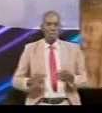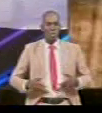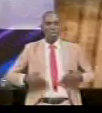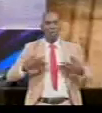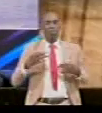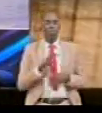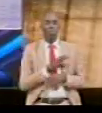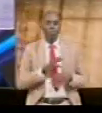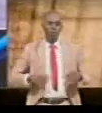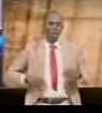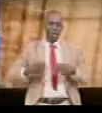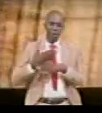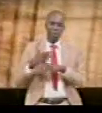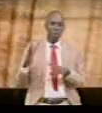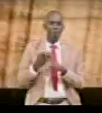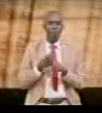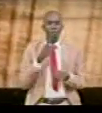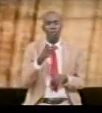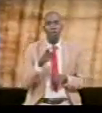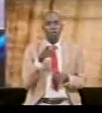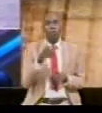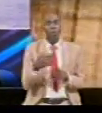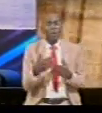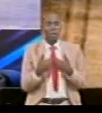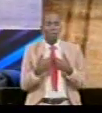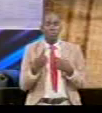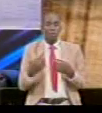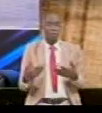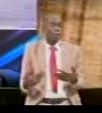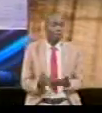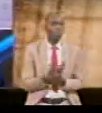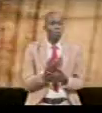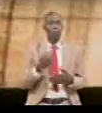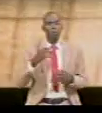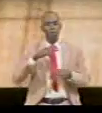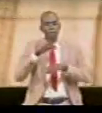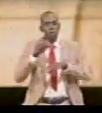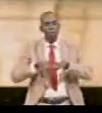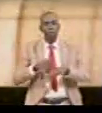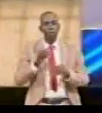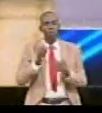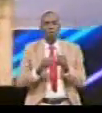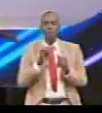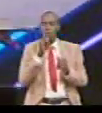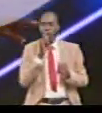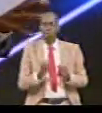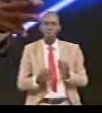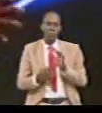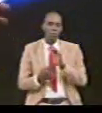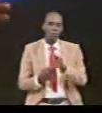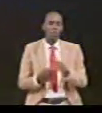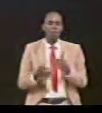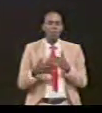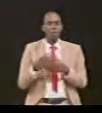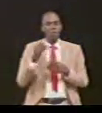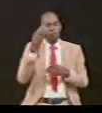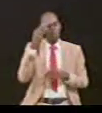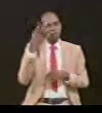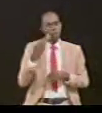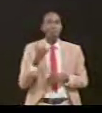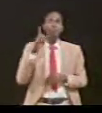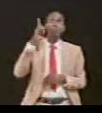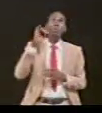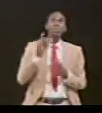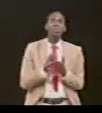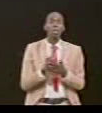you. That you put on the new man, which is renewed in knowledge after the image of him that created him. Look at